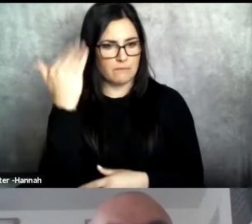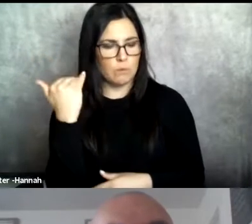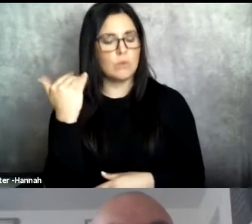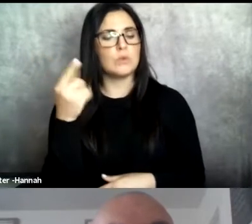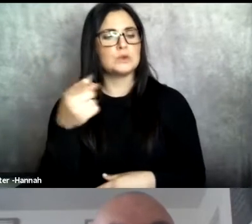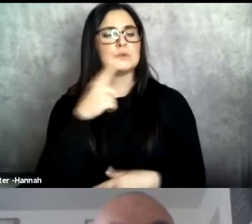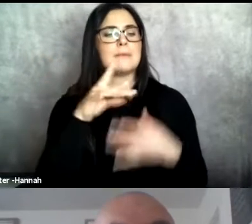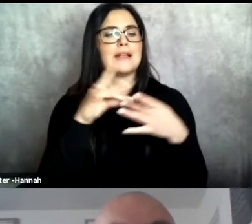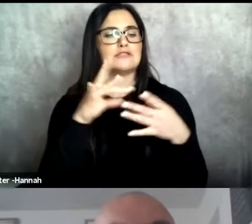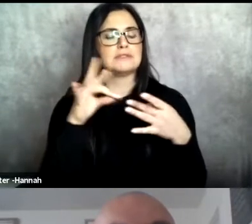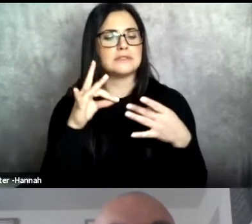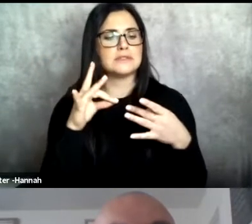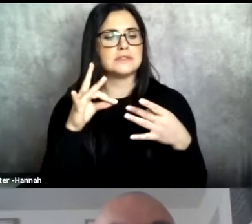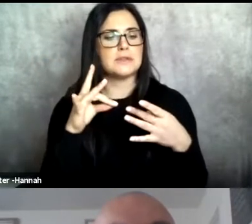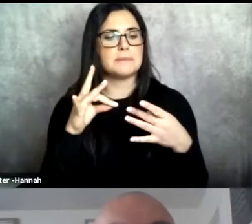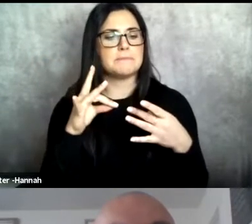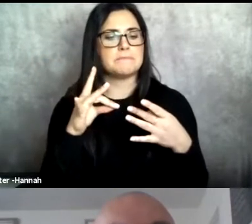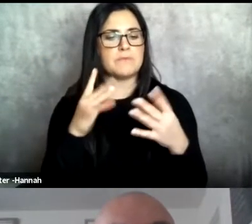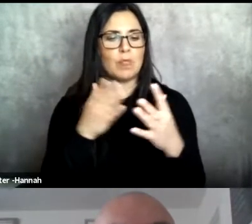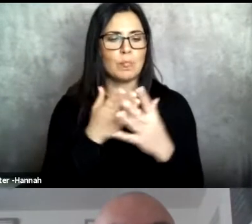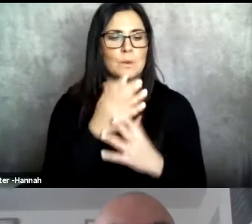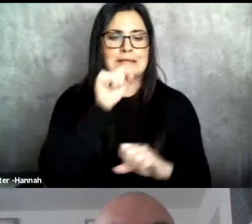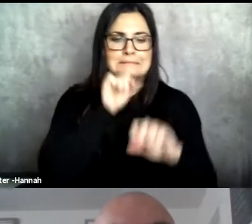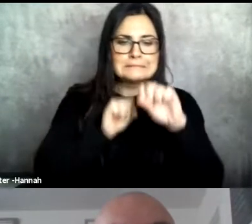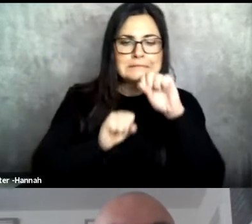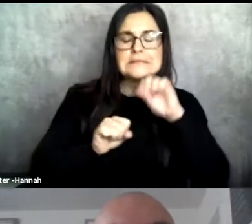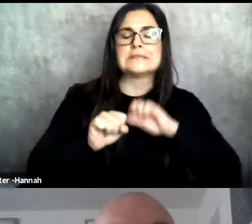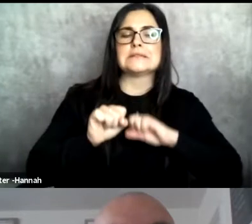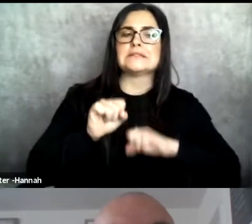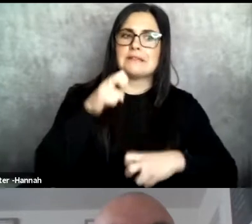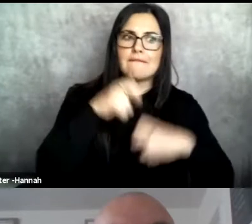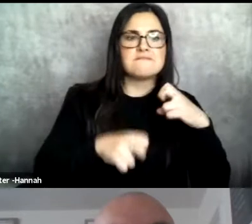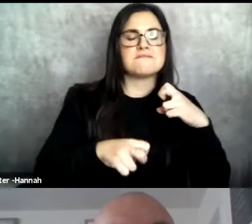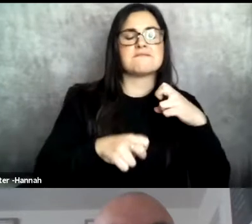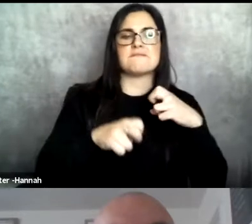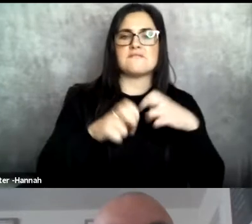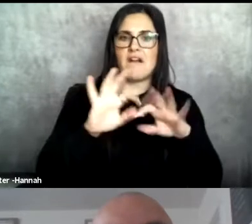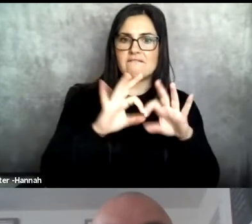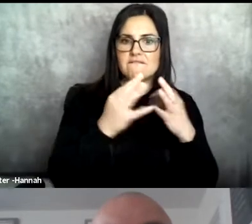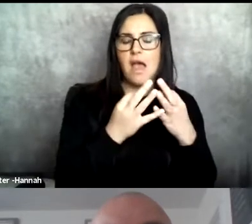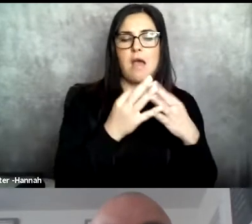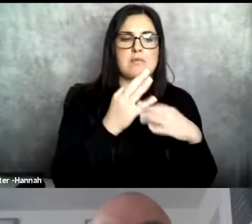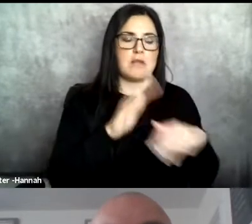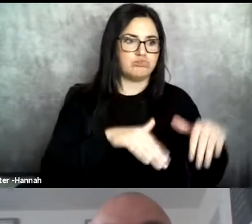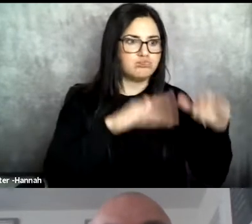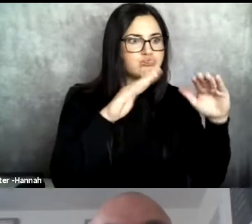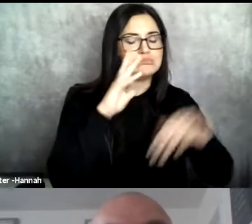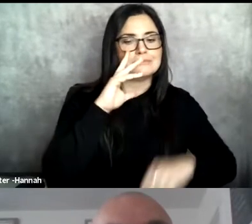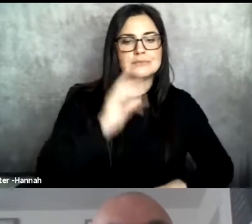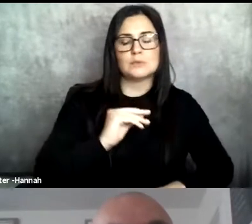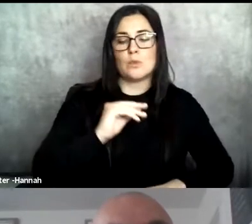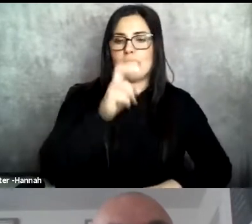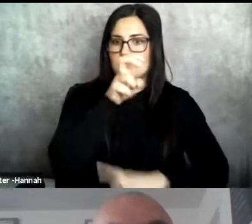years, going through hardship in life, and your family growing up, and making